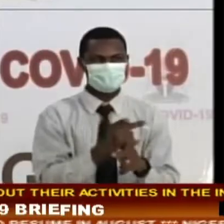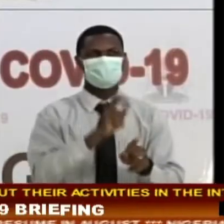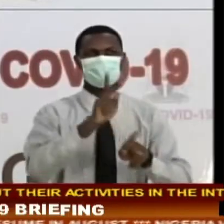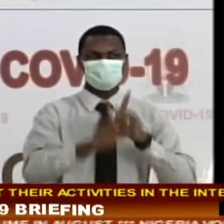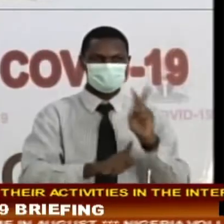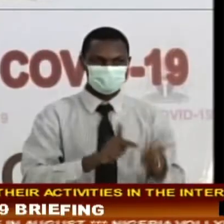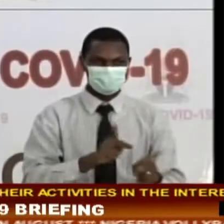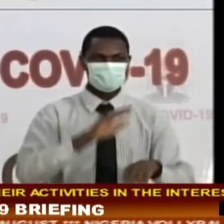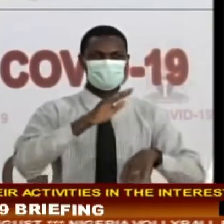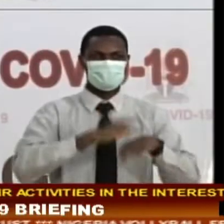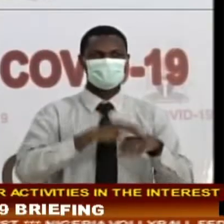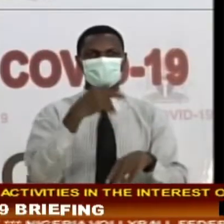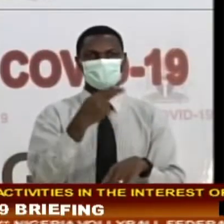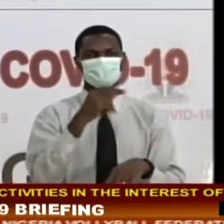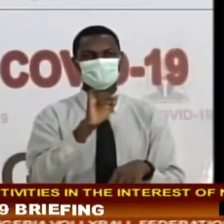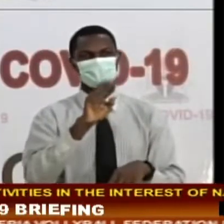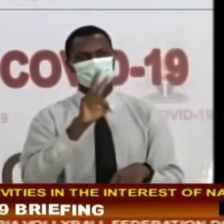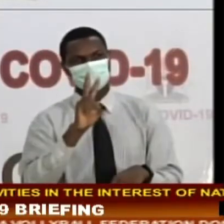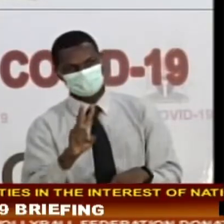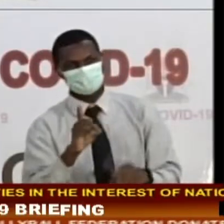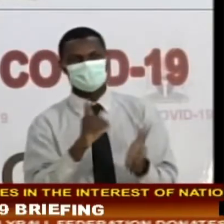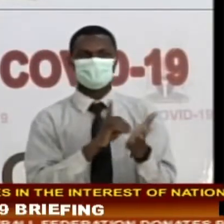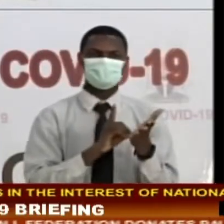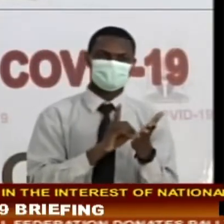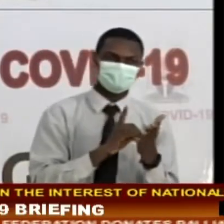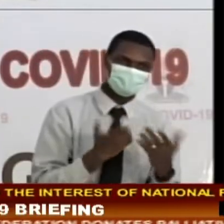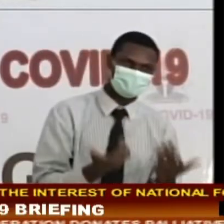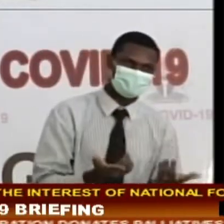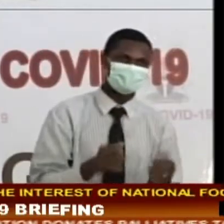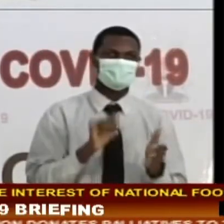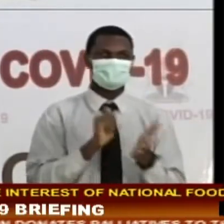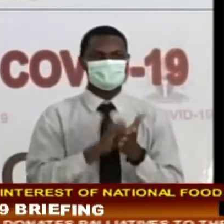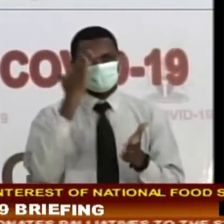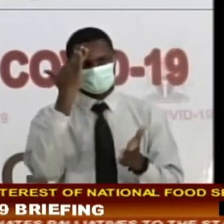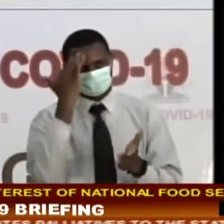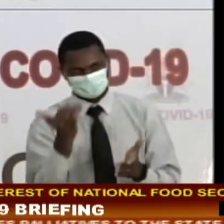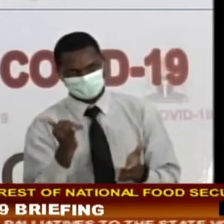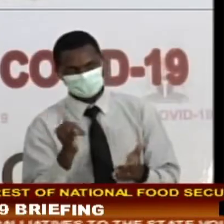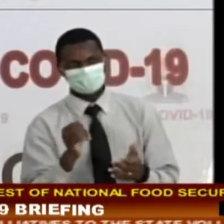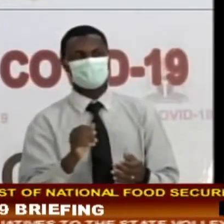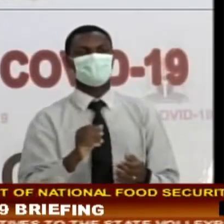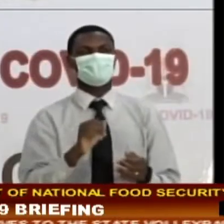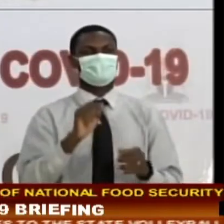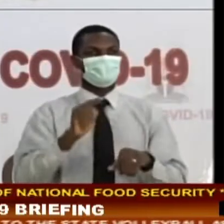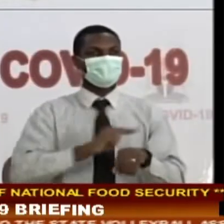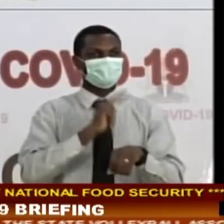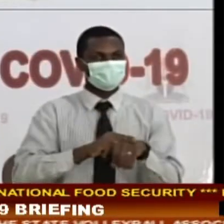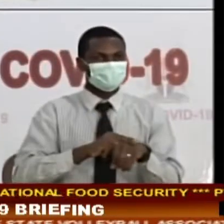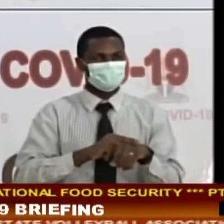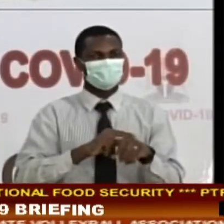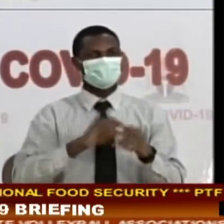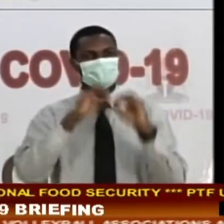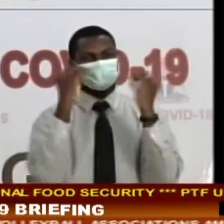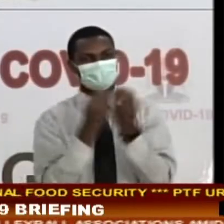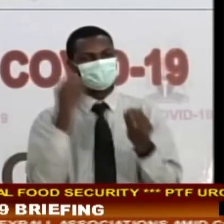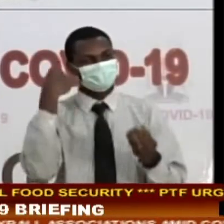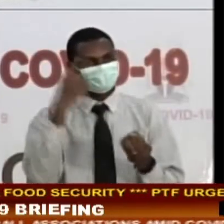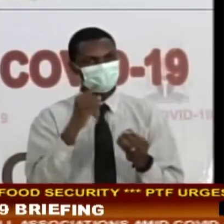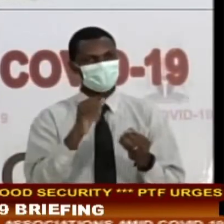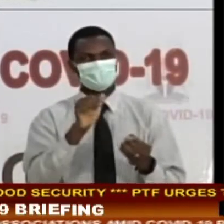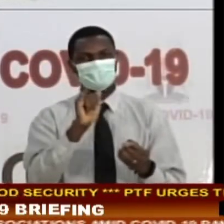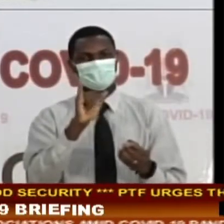treatment which is why the work of the national Agency for the control of Aid is more important than ever before and we must not forget that